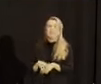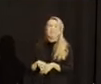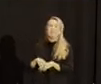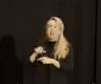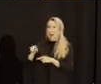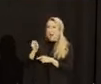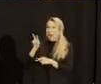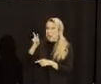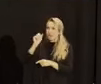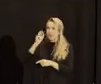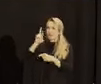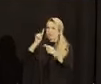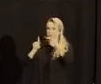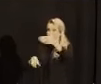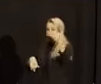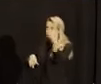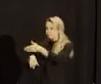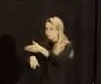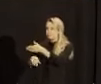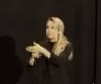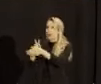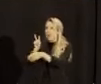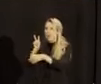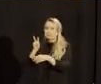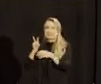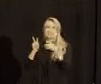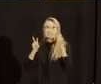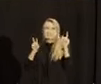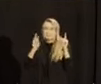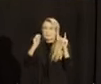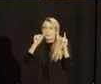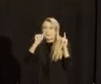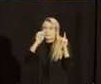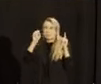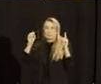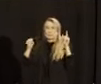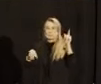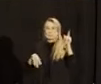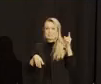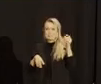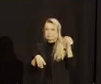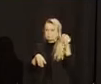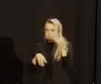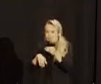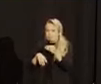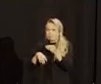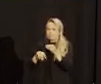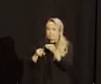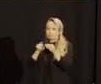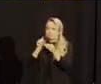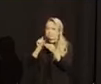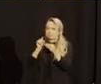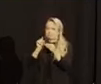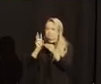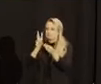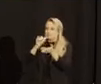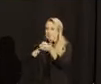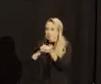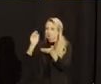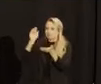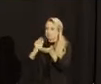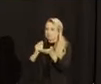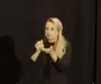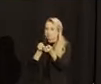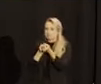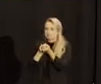because Massachusetts would only give him 6 hours of home care, where in Illinois he got 14. So mind